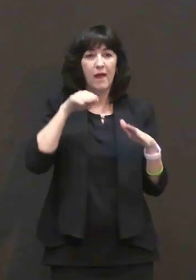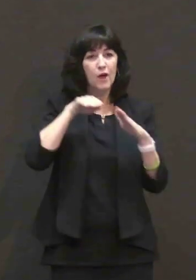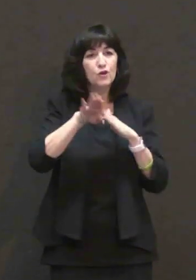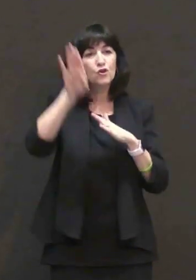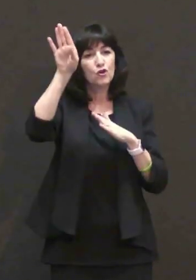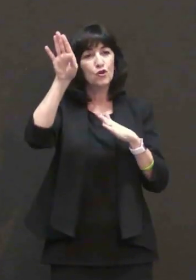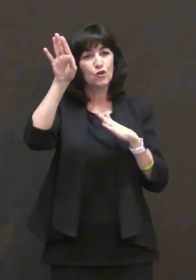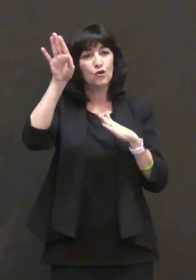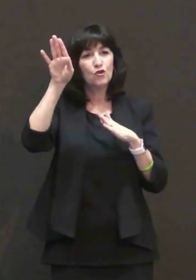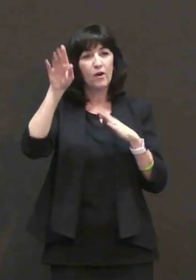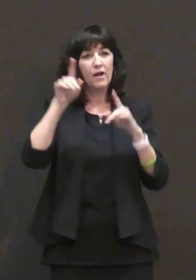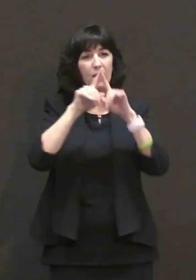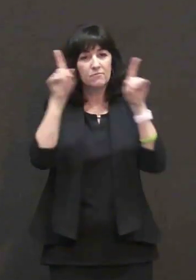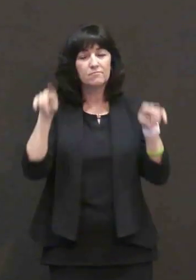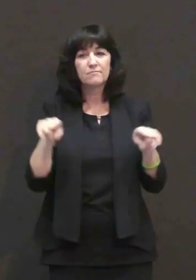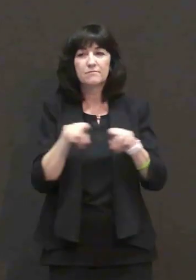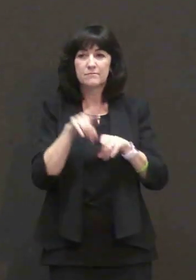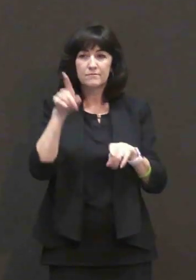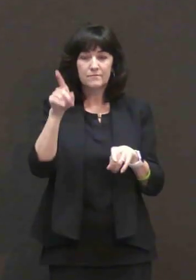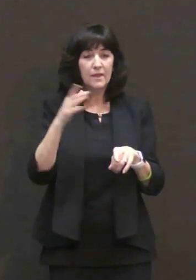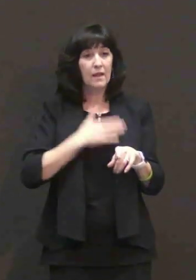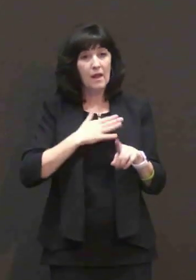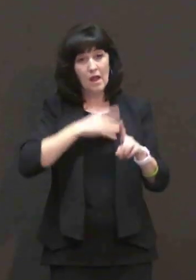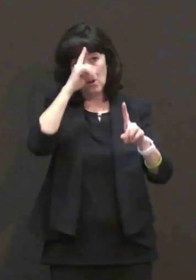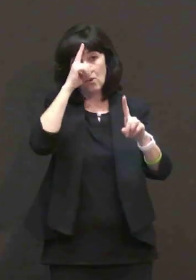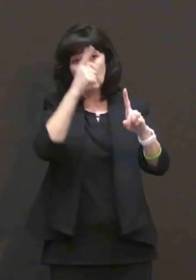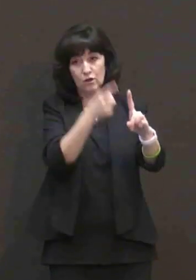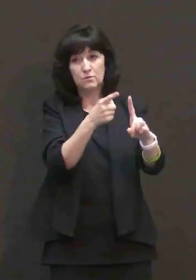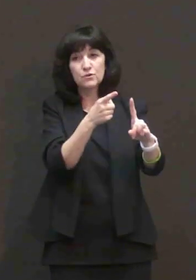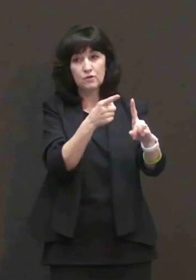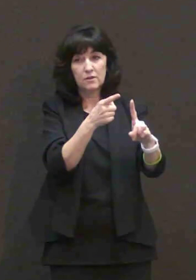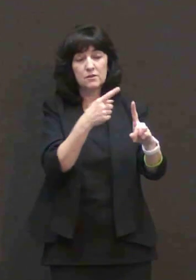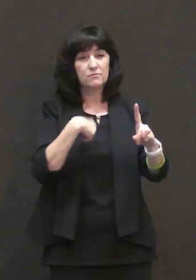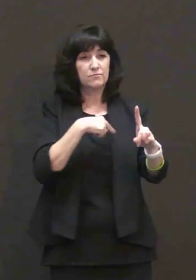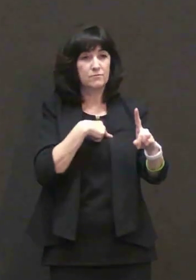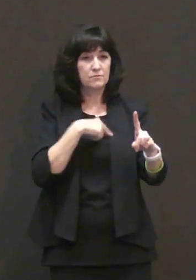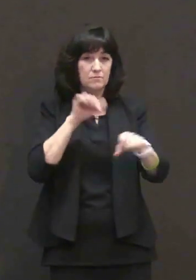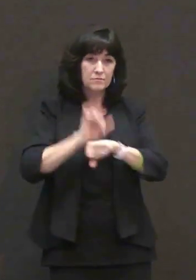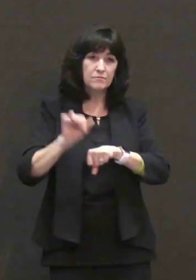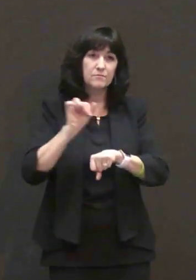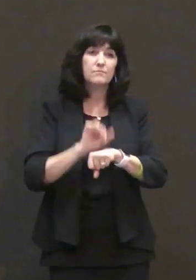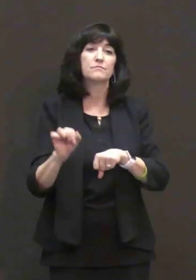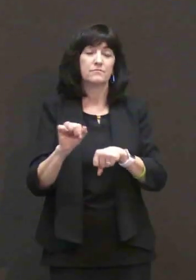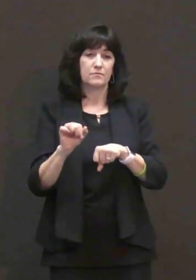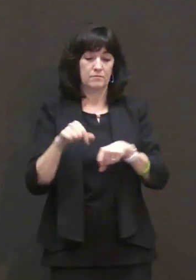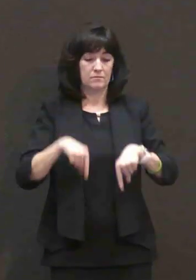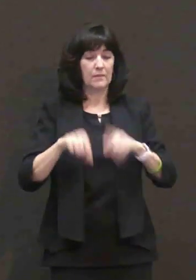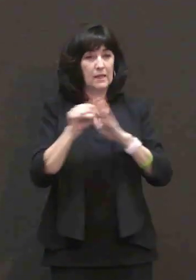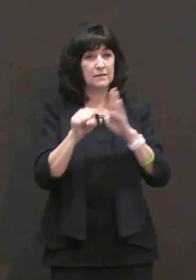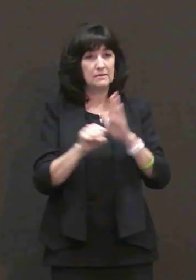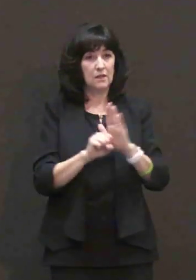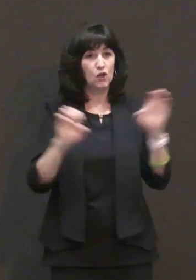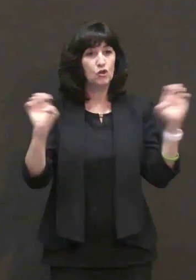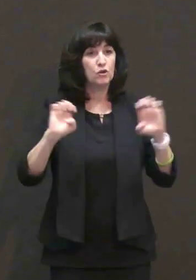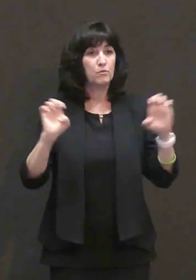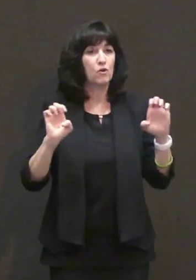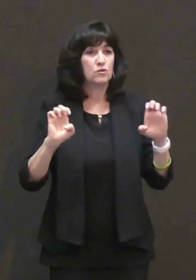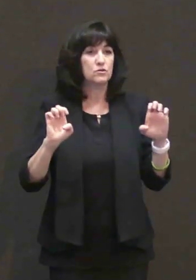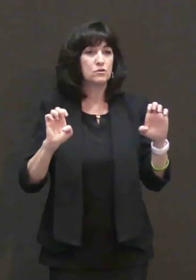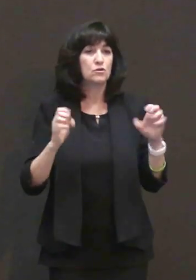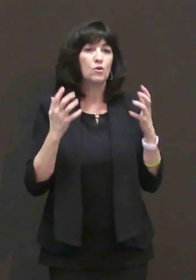objective of all these things that we've been doing in the declaration of the state of emergency is to reduce